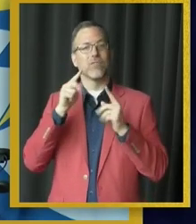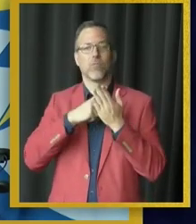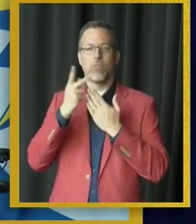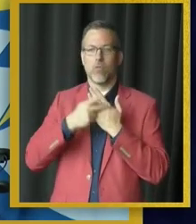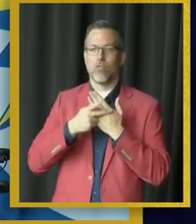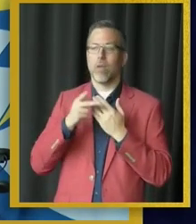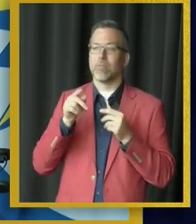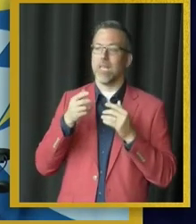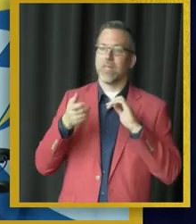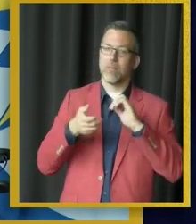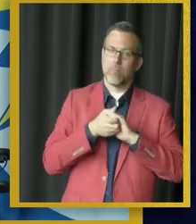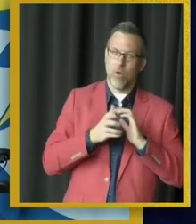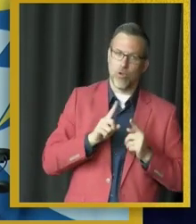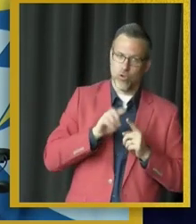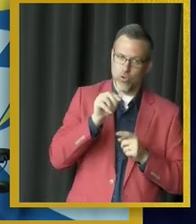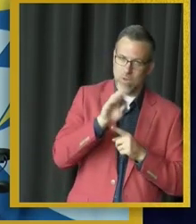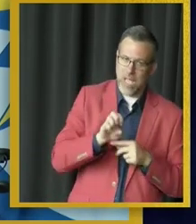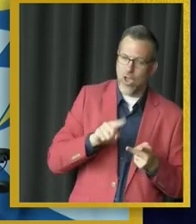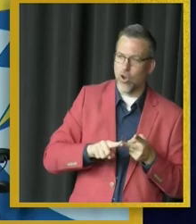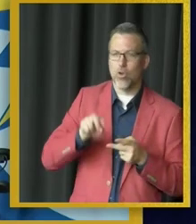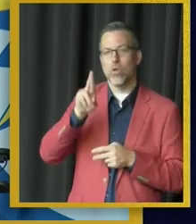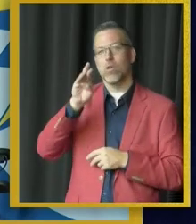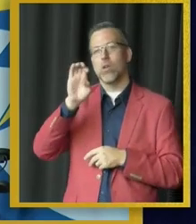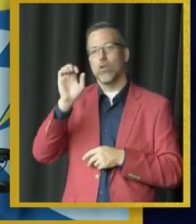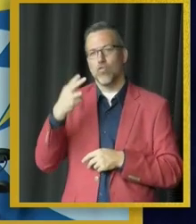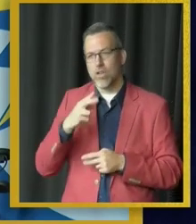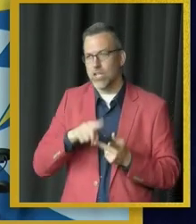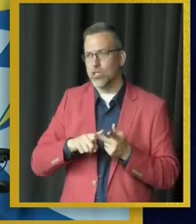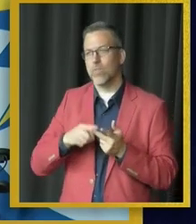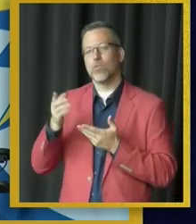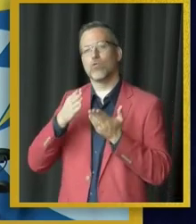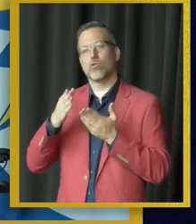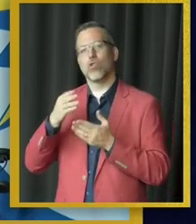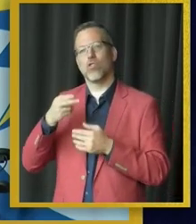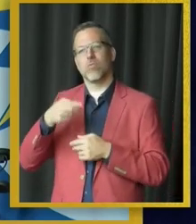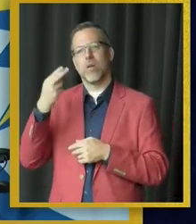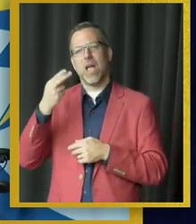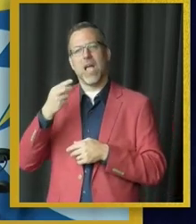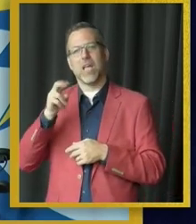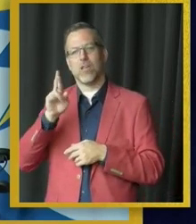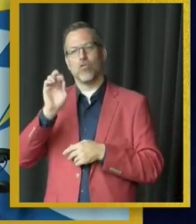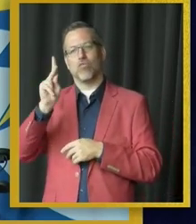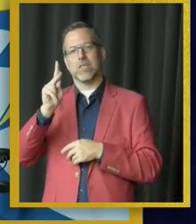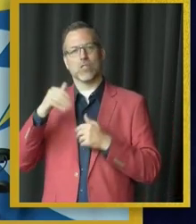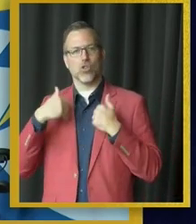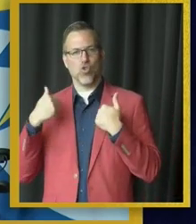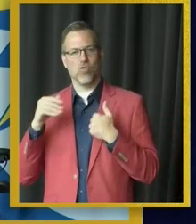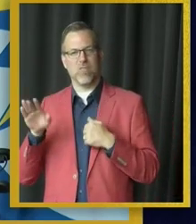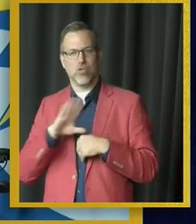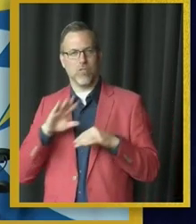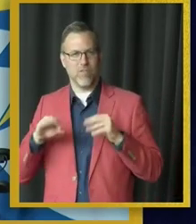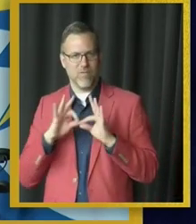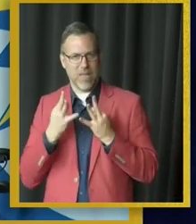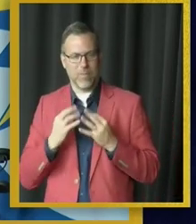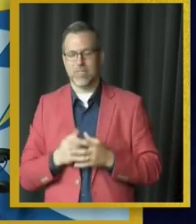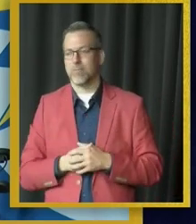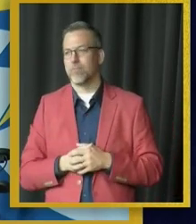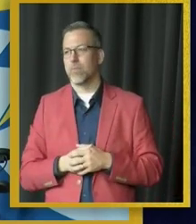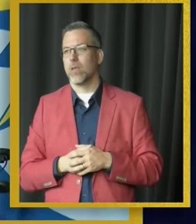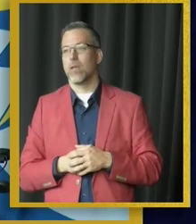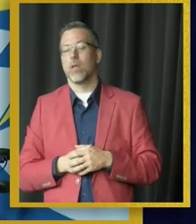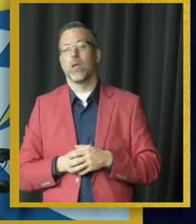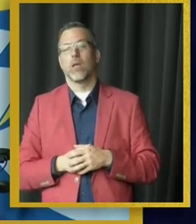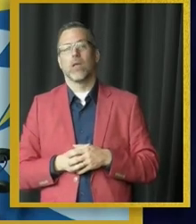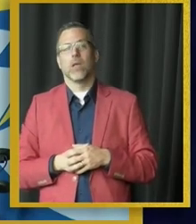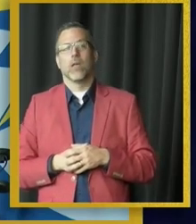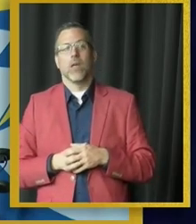in Care and Reach and the Village to serve at-risk youth and their families. Now, looking ahead, this level